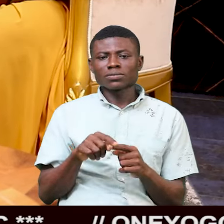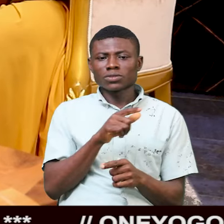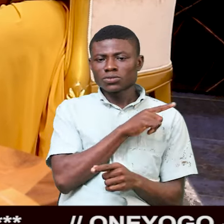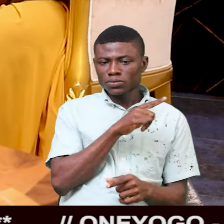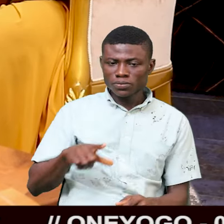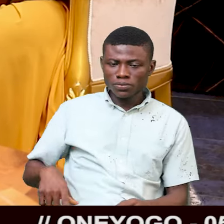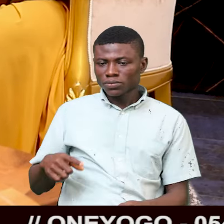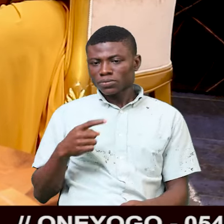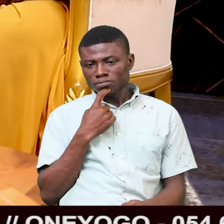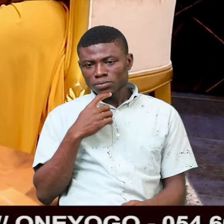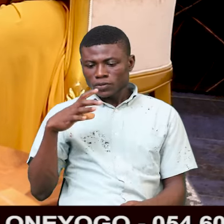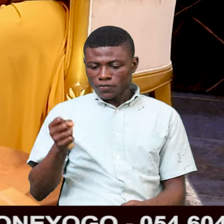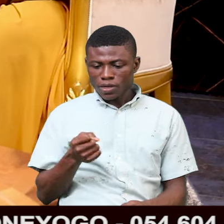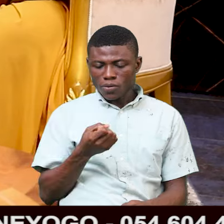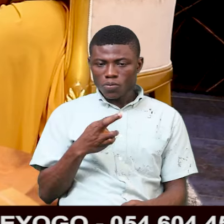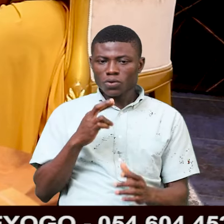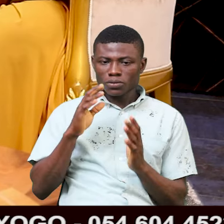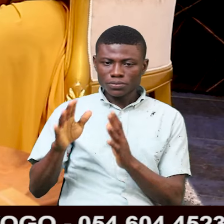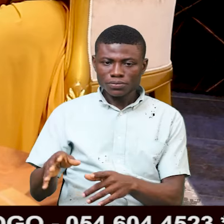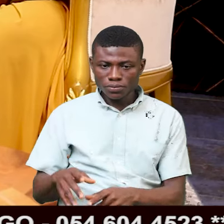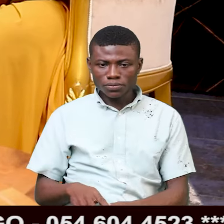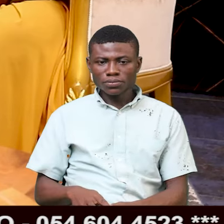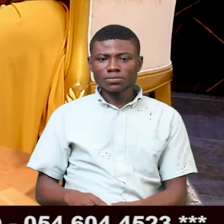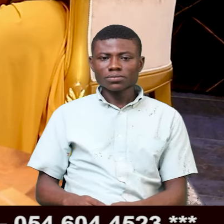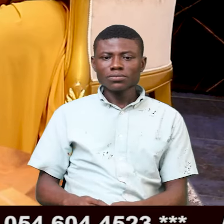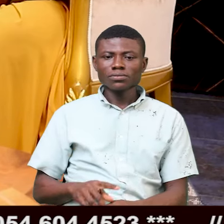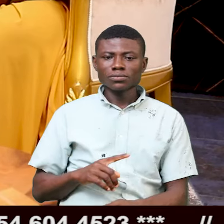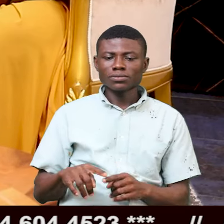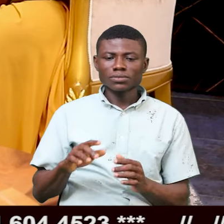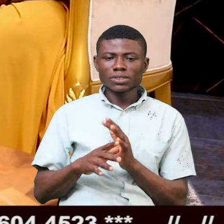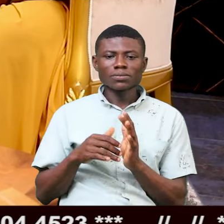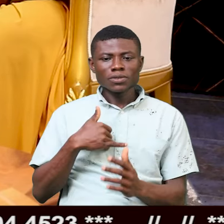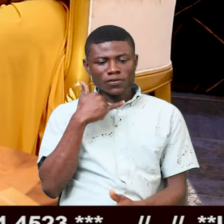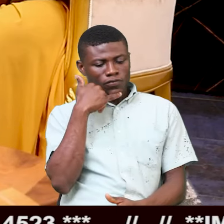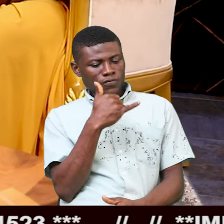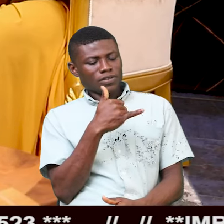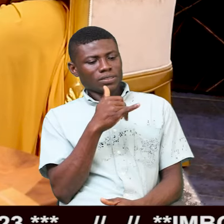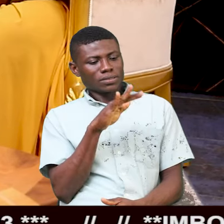Lord said, take it or leave it. That was when I'm a friend.